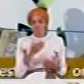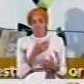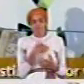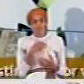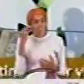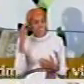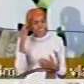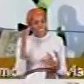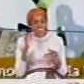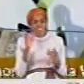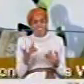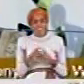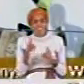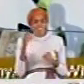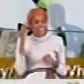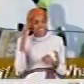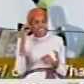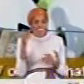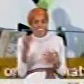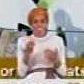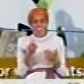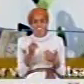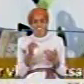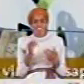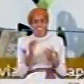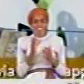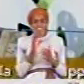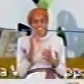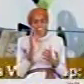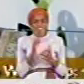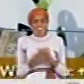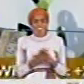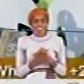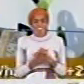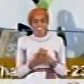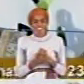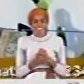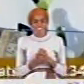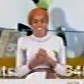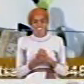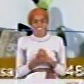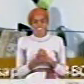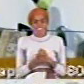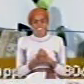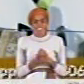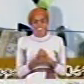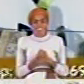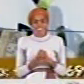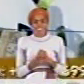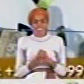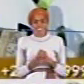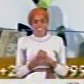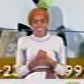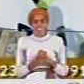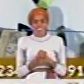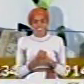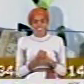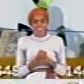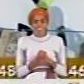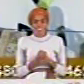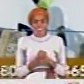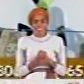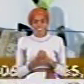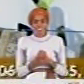her. Put your hands together for the Lord. She's excited. She wants to speak more and more. God bless you. God bless